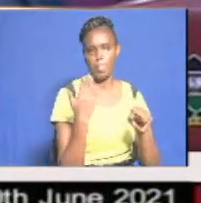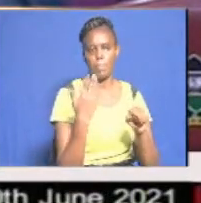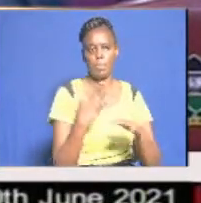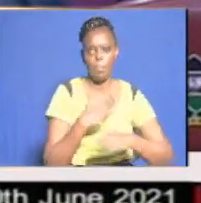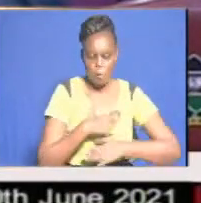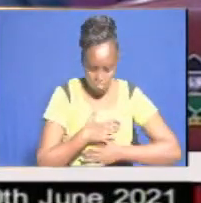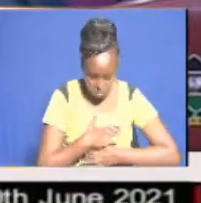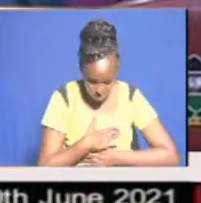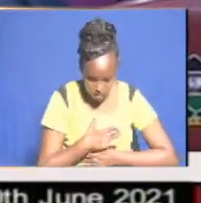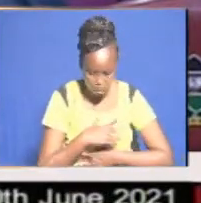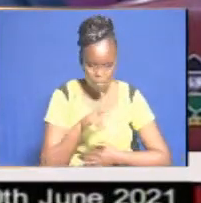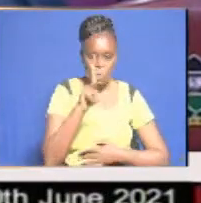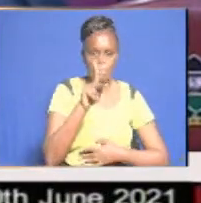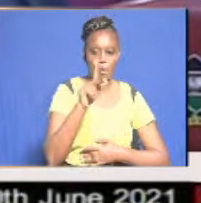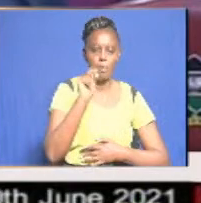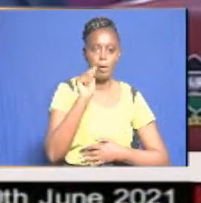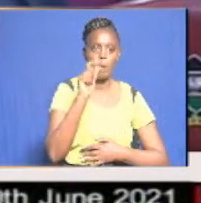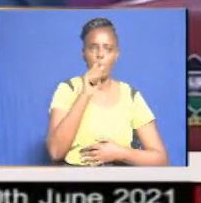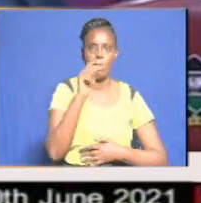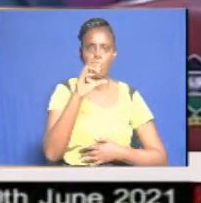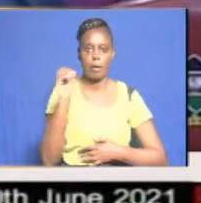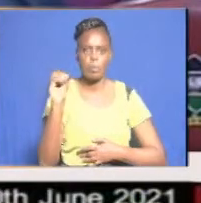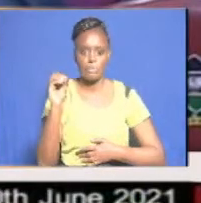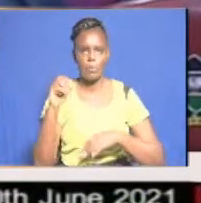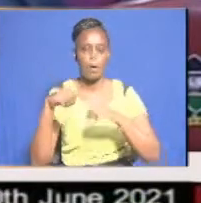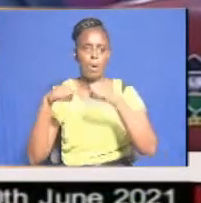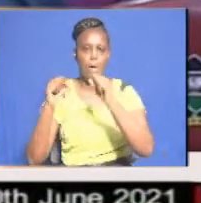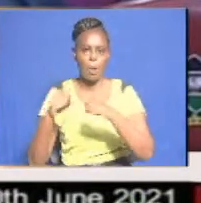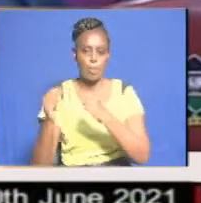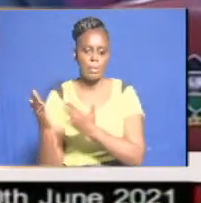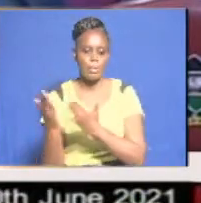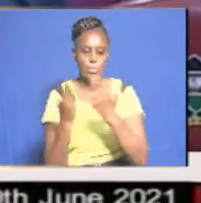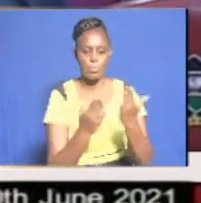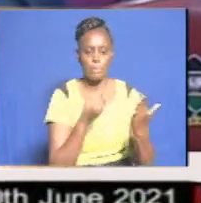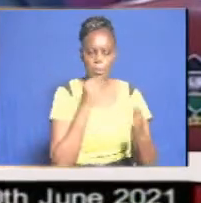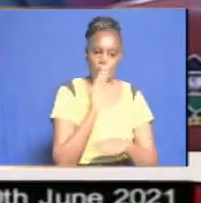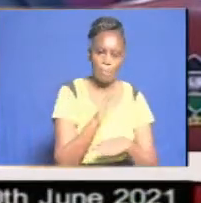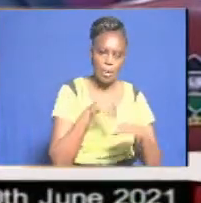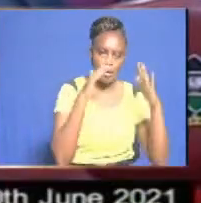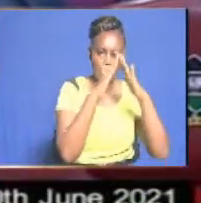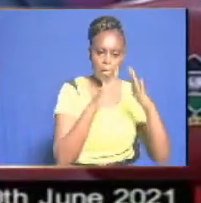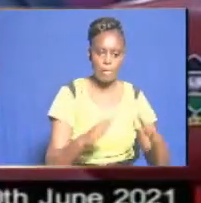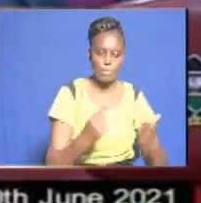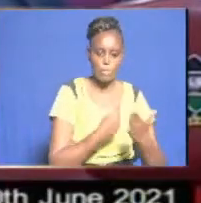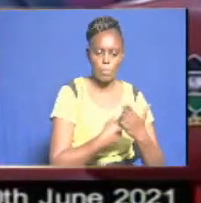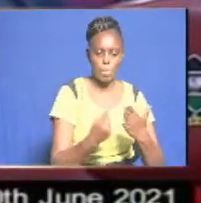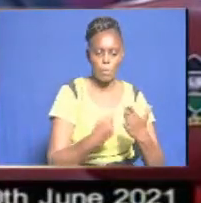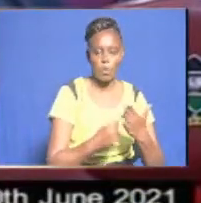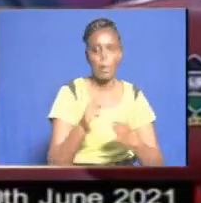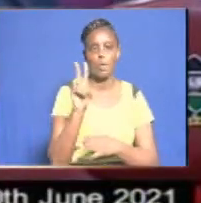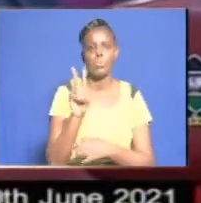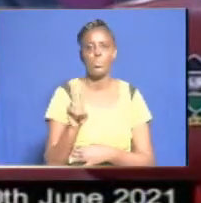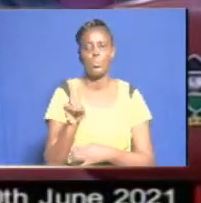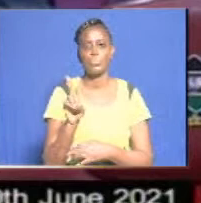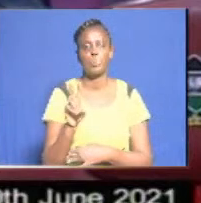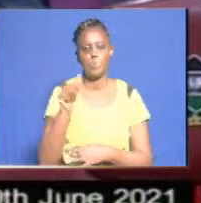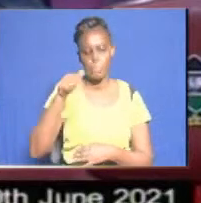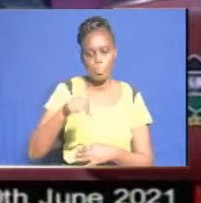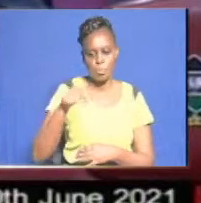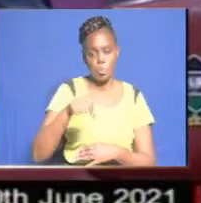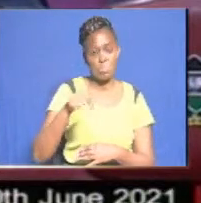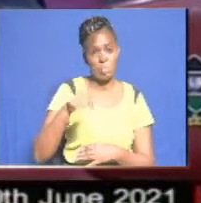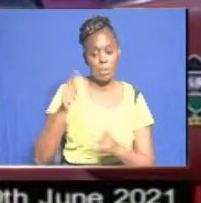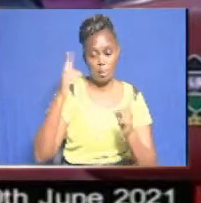Kateo Lemetito, agreed to bring feedback to this House in 2 weeks. Mr. Speaker, to date, we